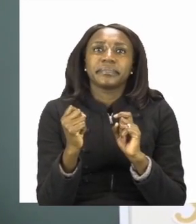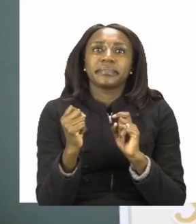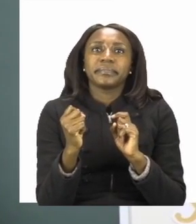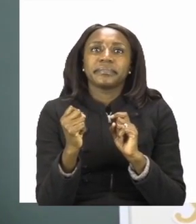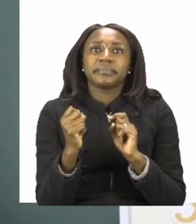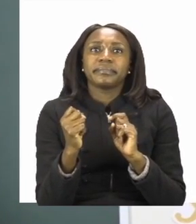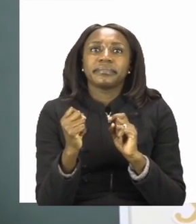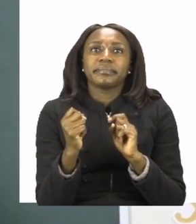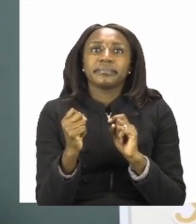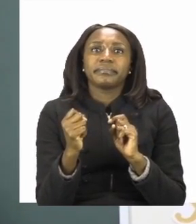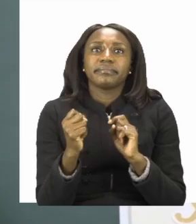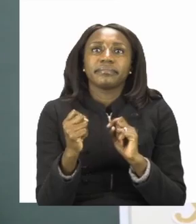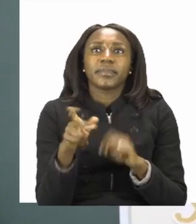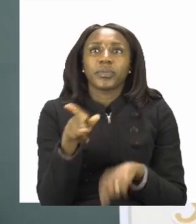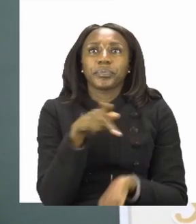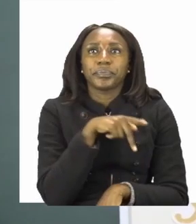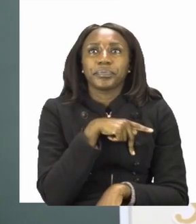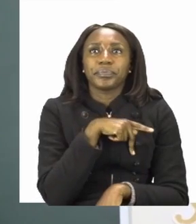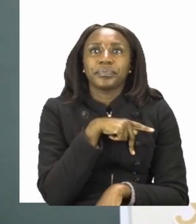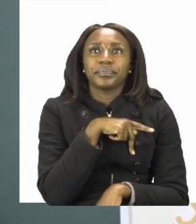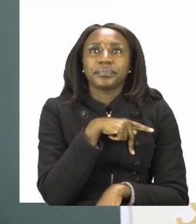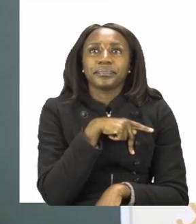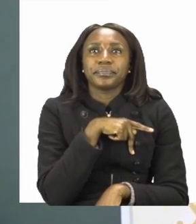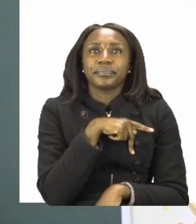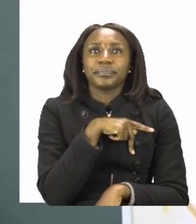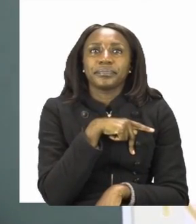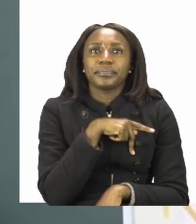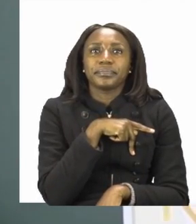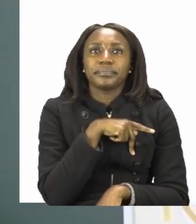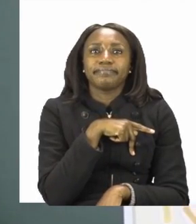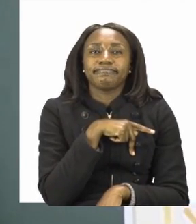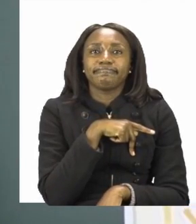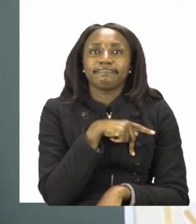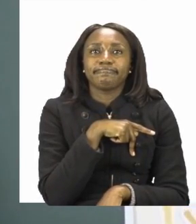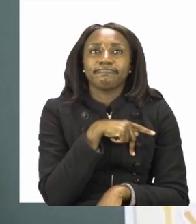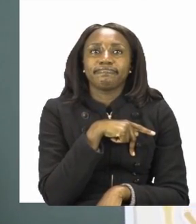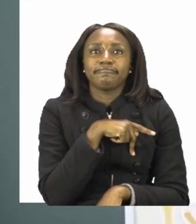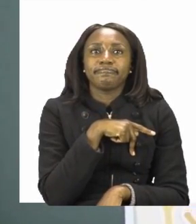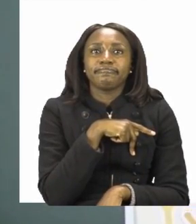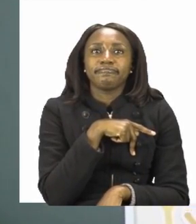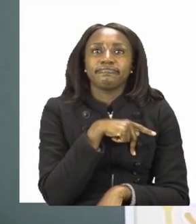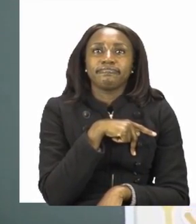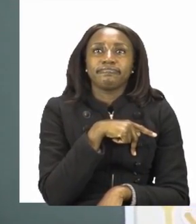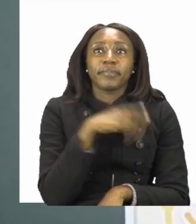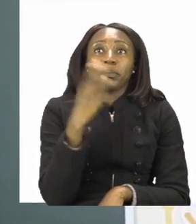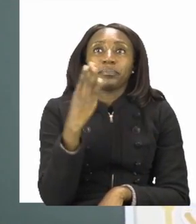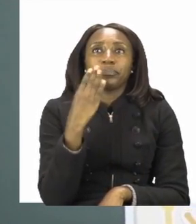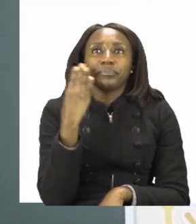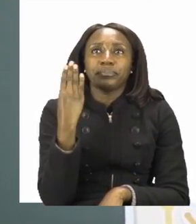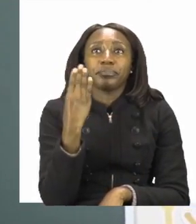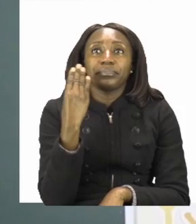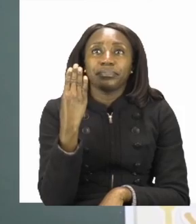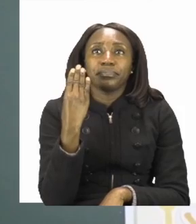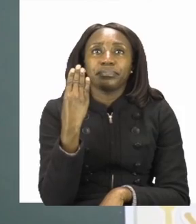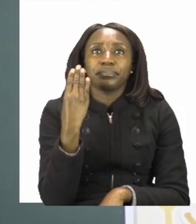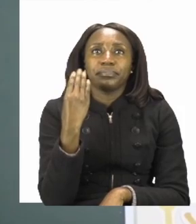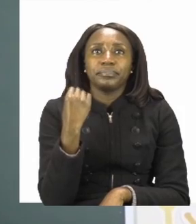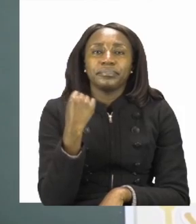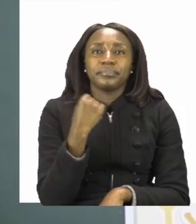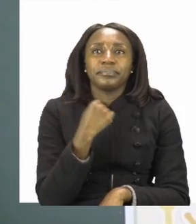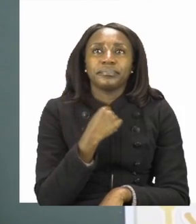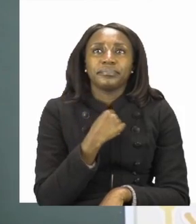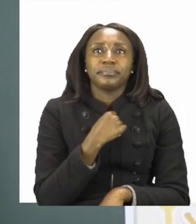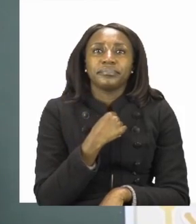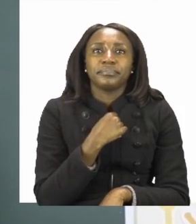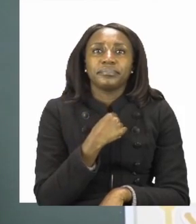We have purple. We have blue,